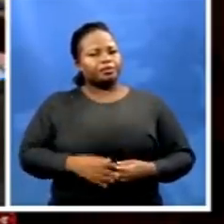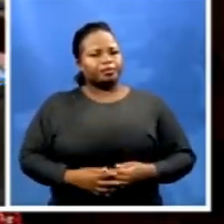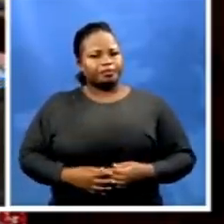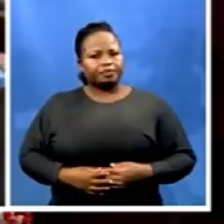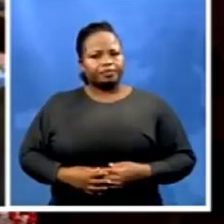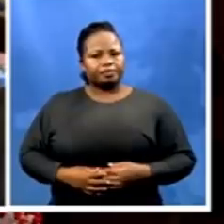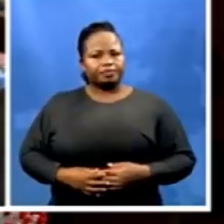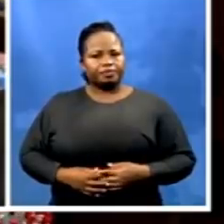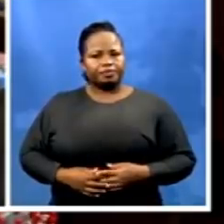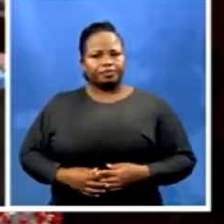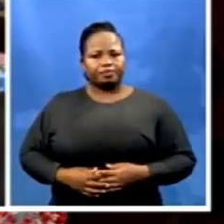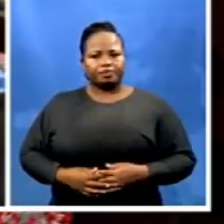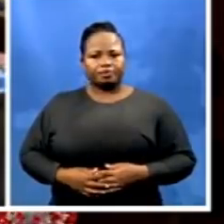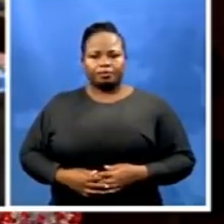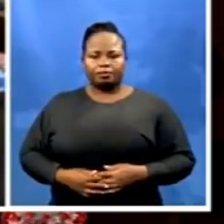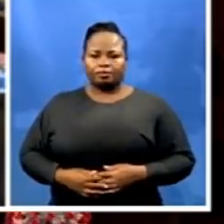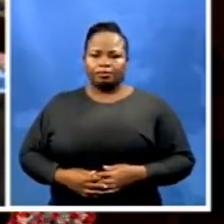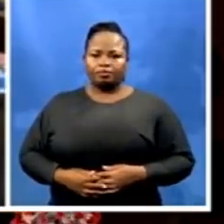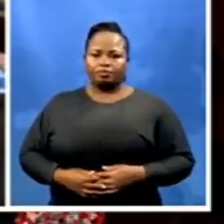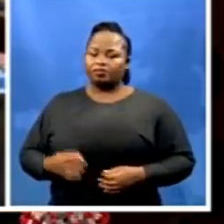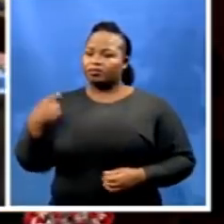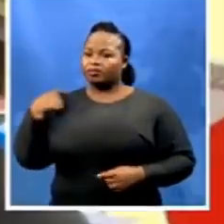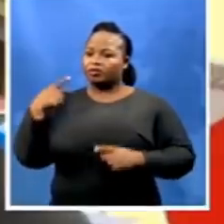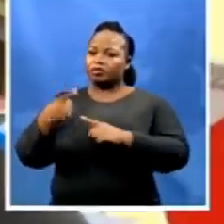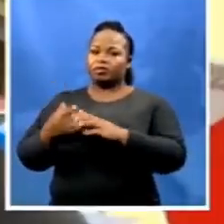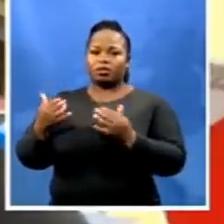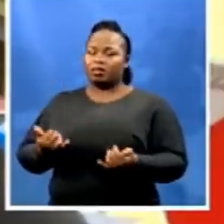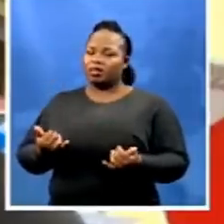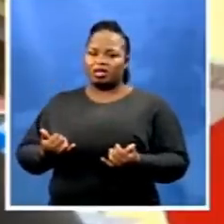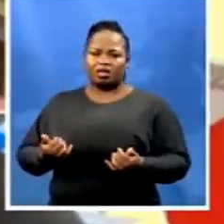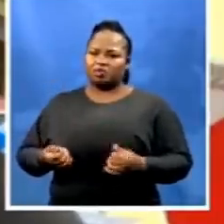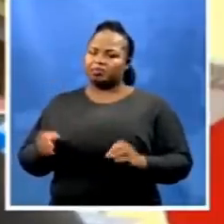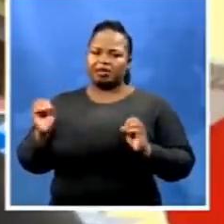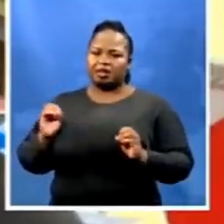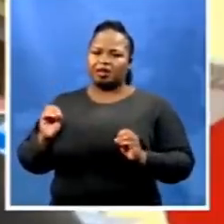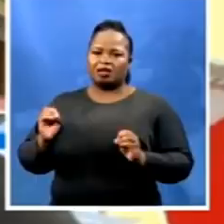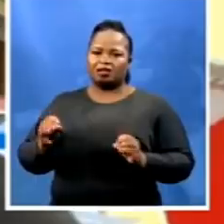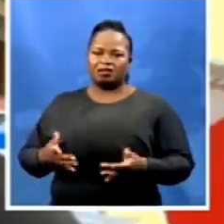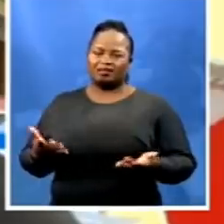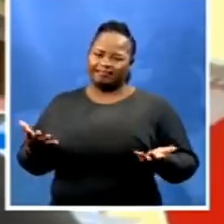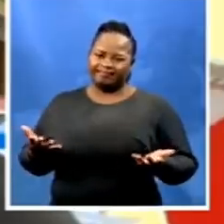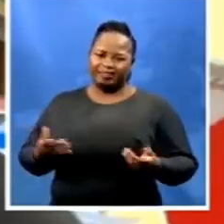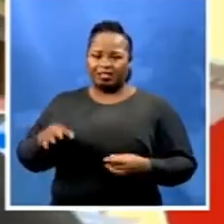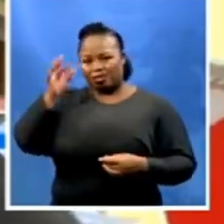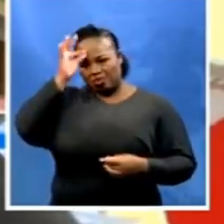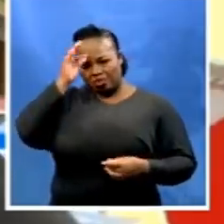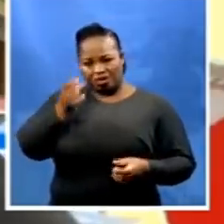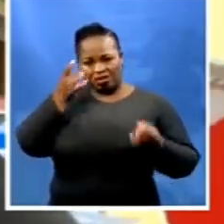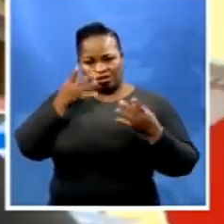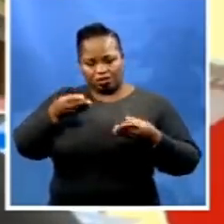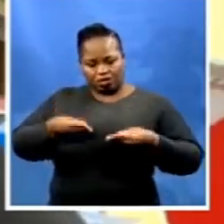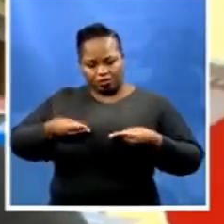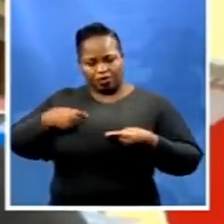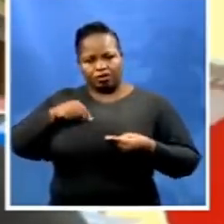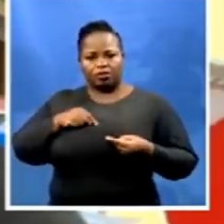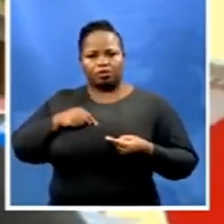Well, so far there's nothing really tangible that the police have given us, except to say we must help them to get lead